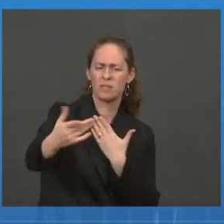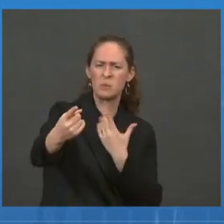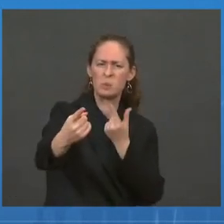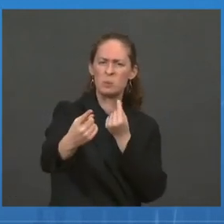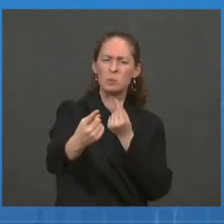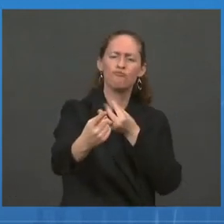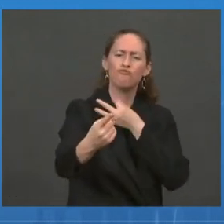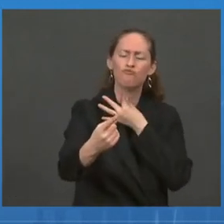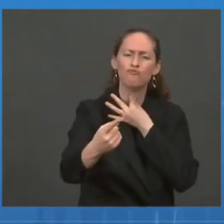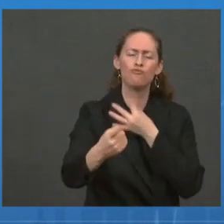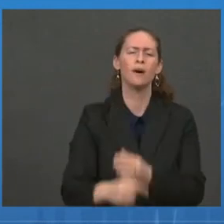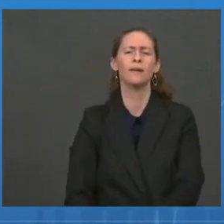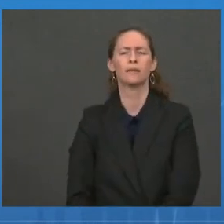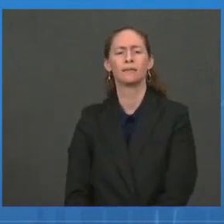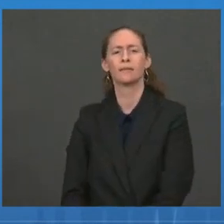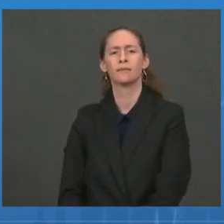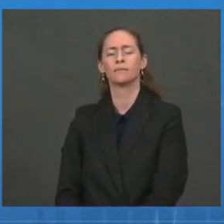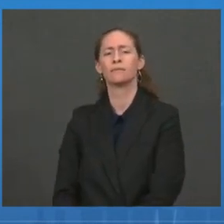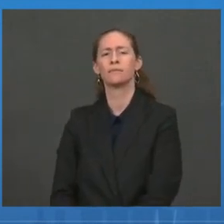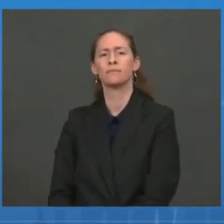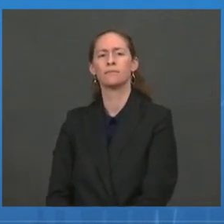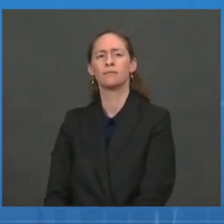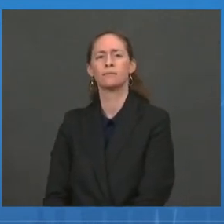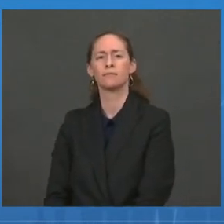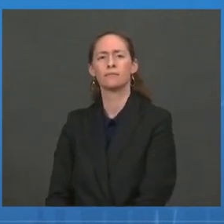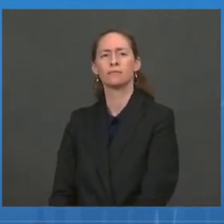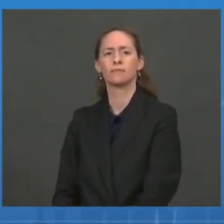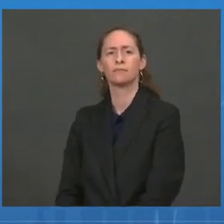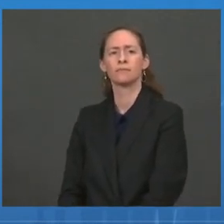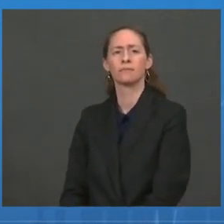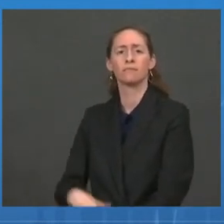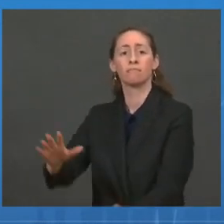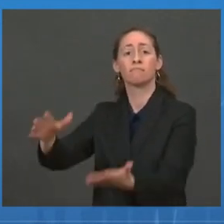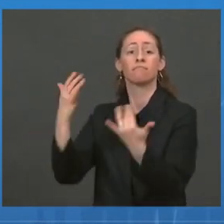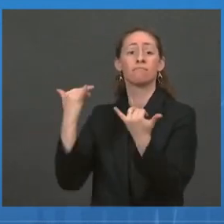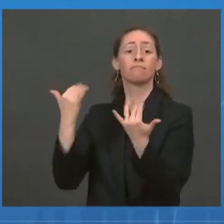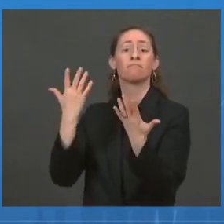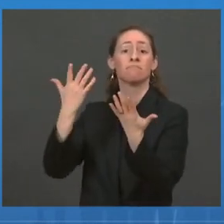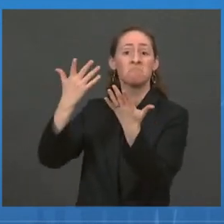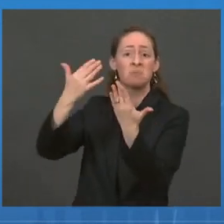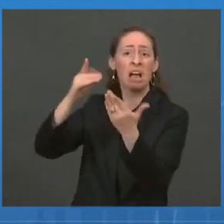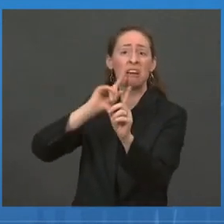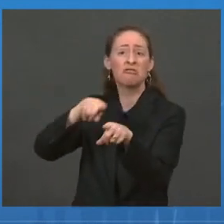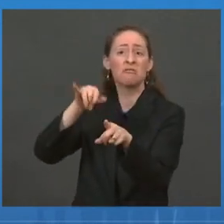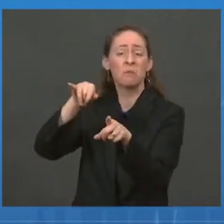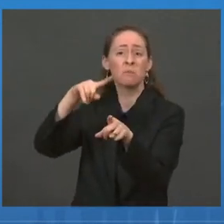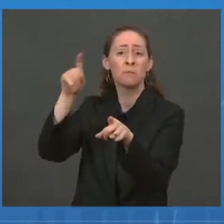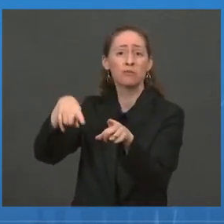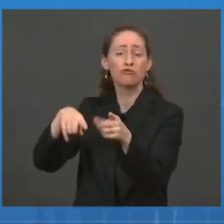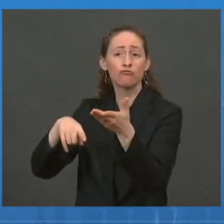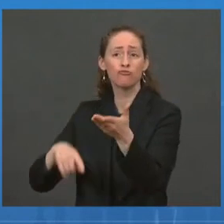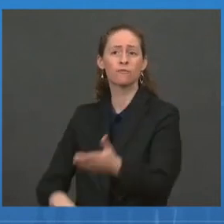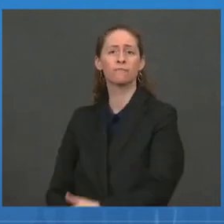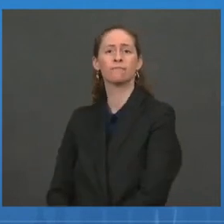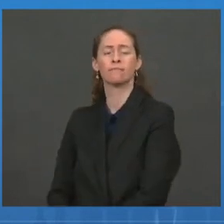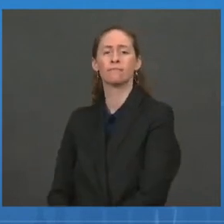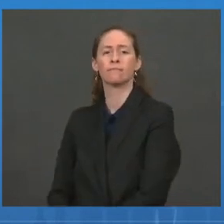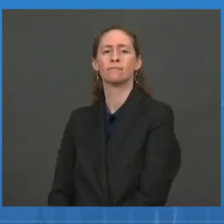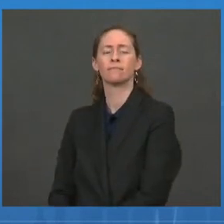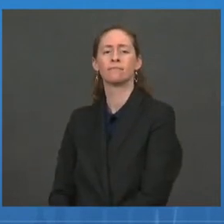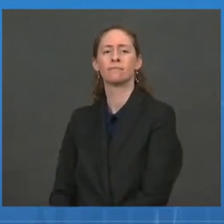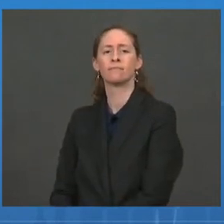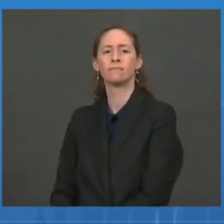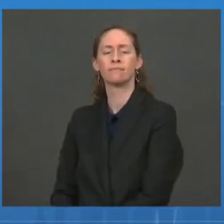wilinski yeah thank you caitlyn for that question so um we uh the definition of fully vaccinated has not